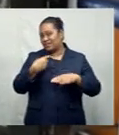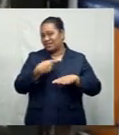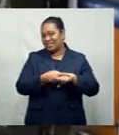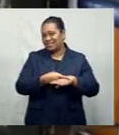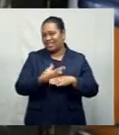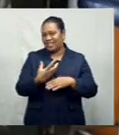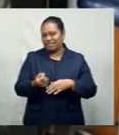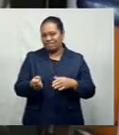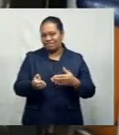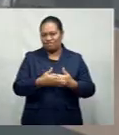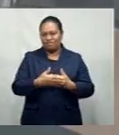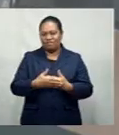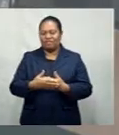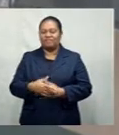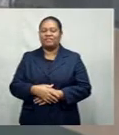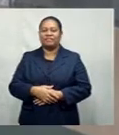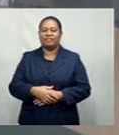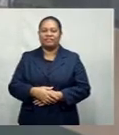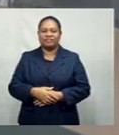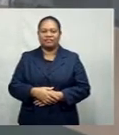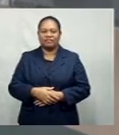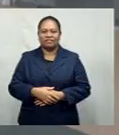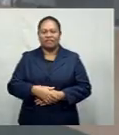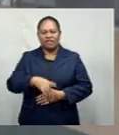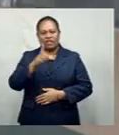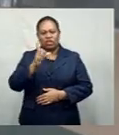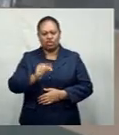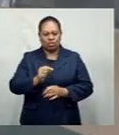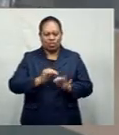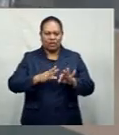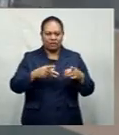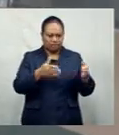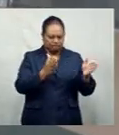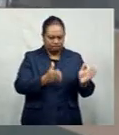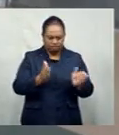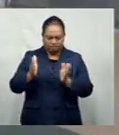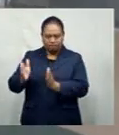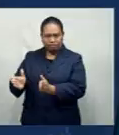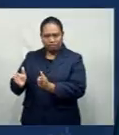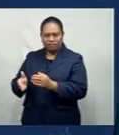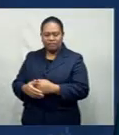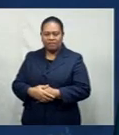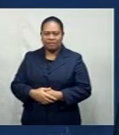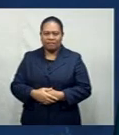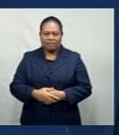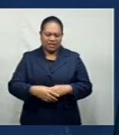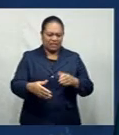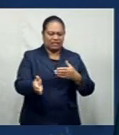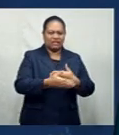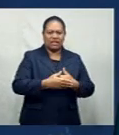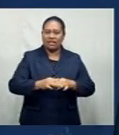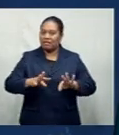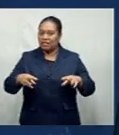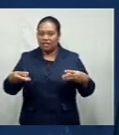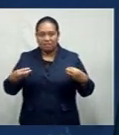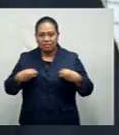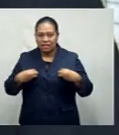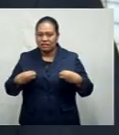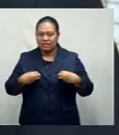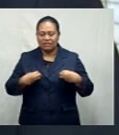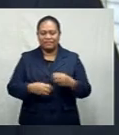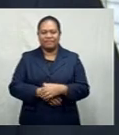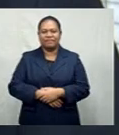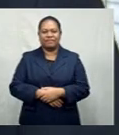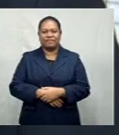week. And we did the contamination. We shut down the business for a while.